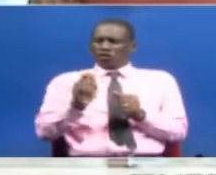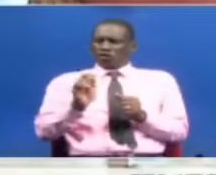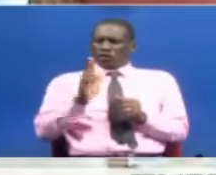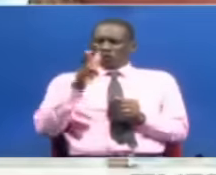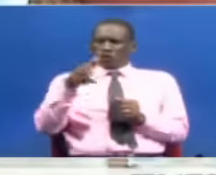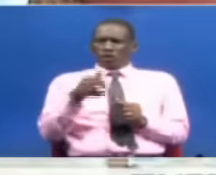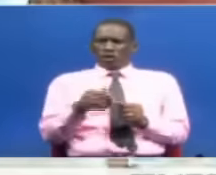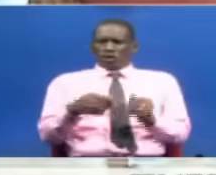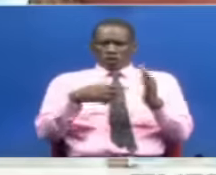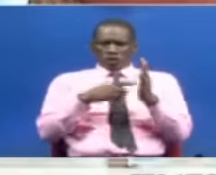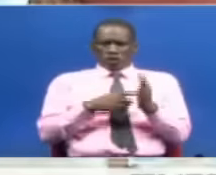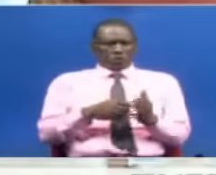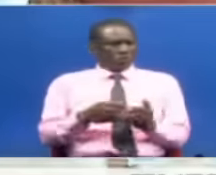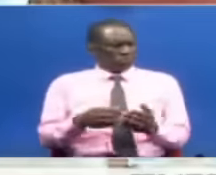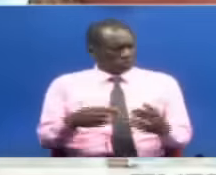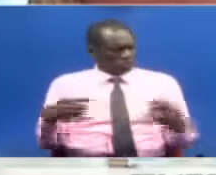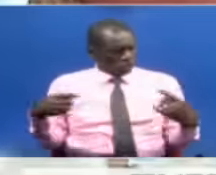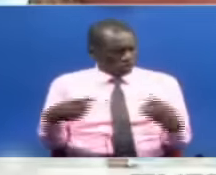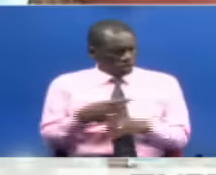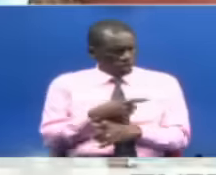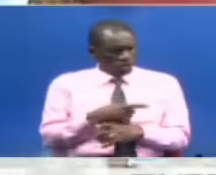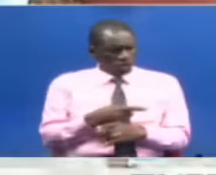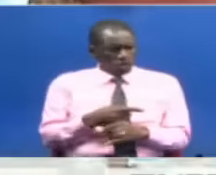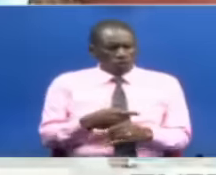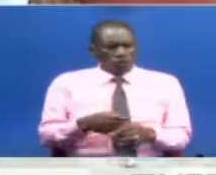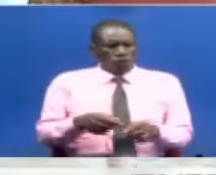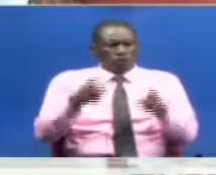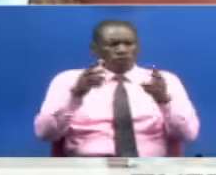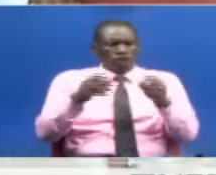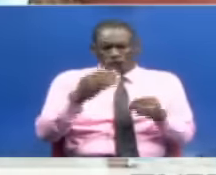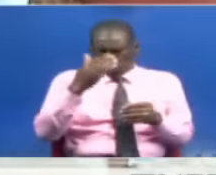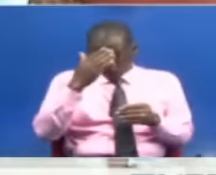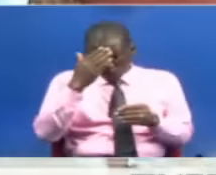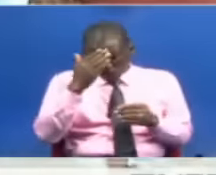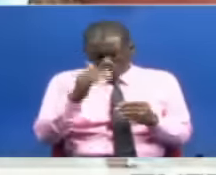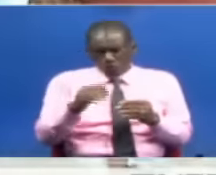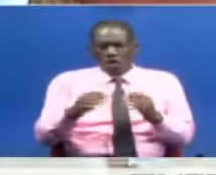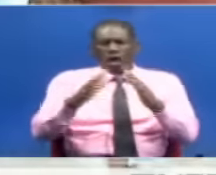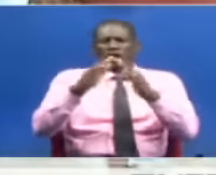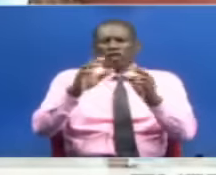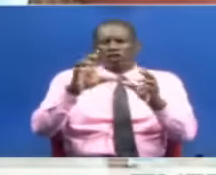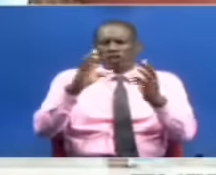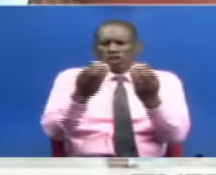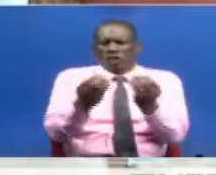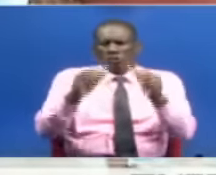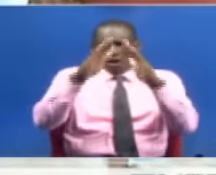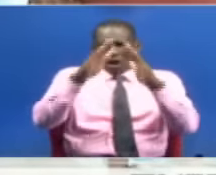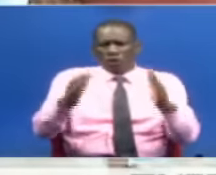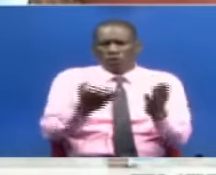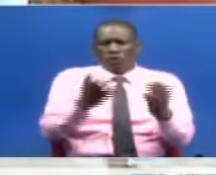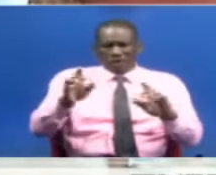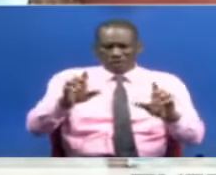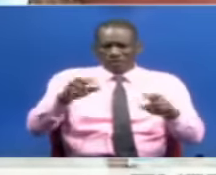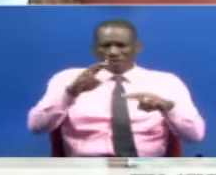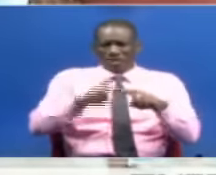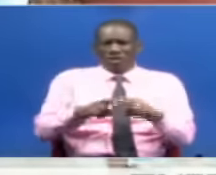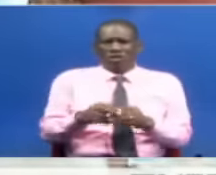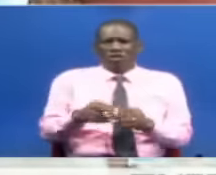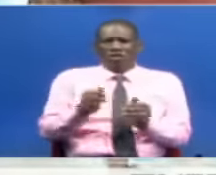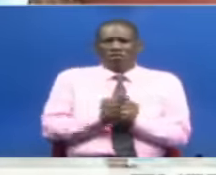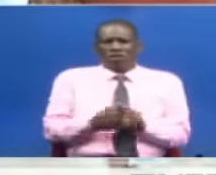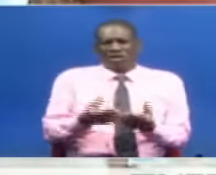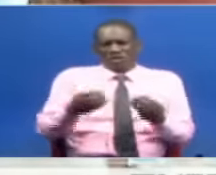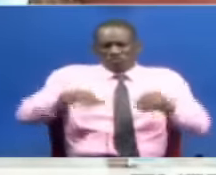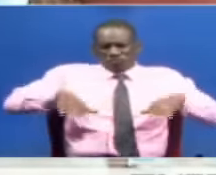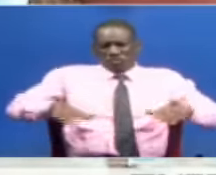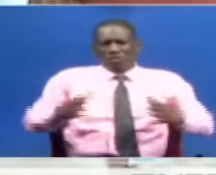paints a strange contrast to the humble wooden two-bedroom house the mother of the oil baron sits in, flanked by humble sofa sets with